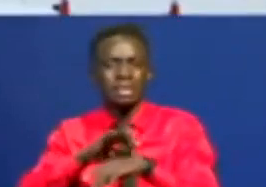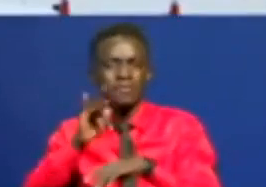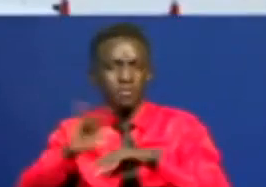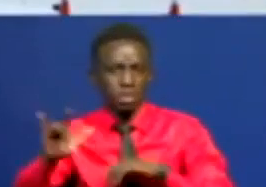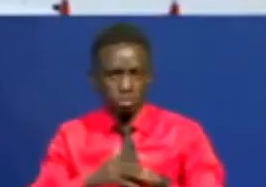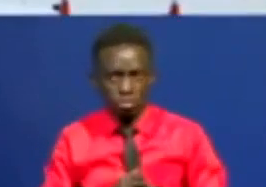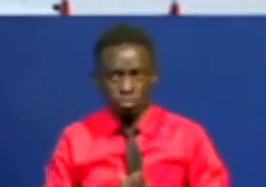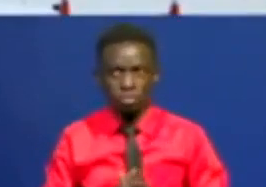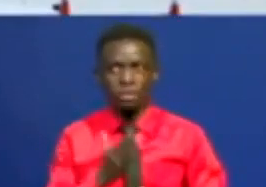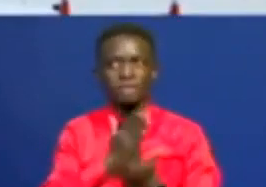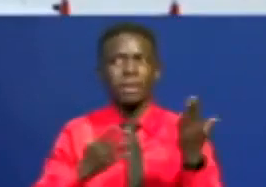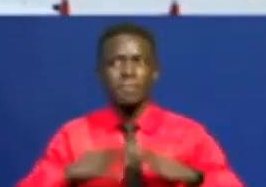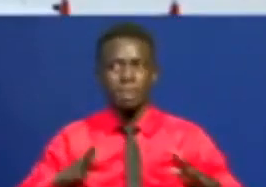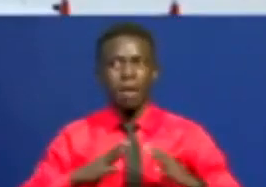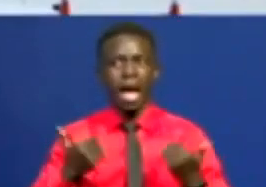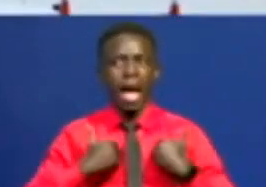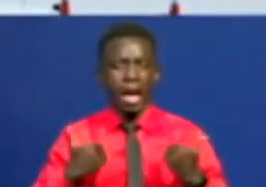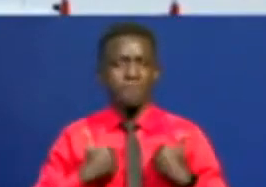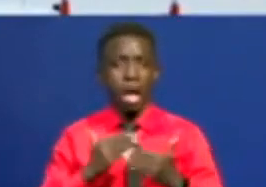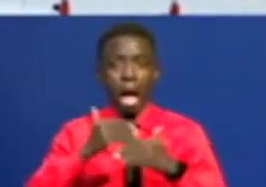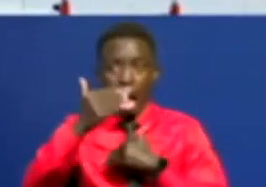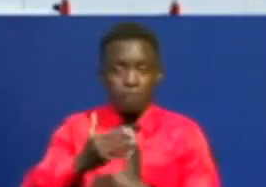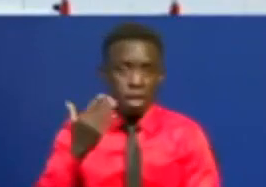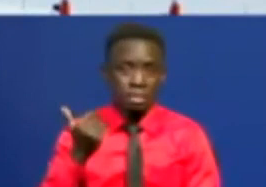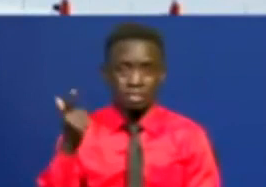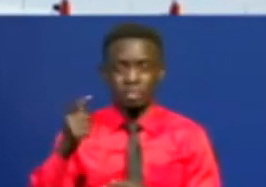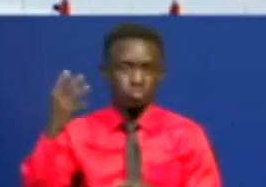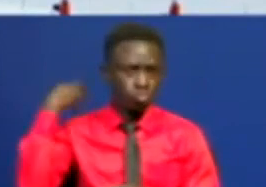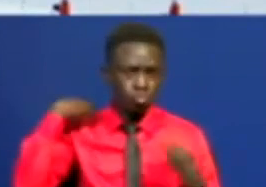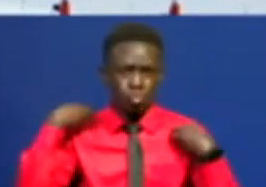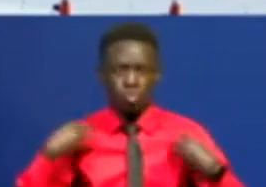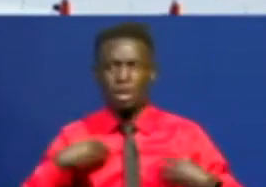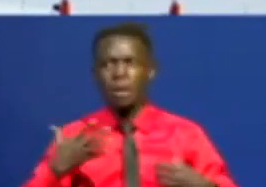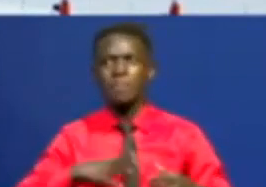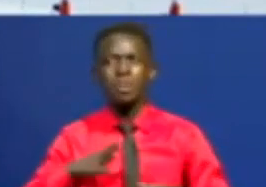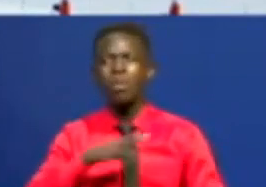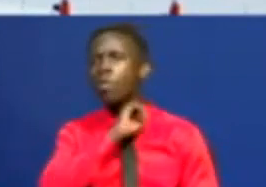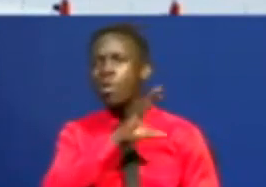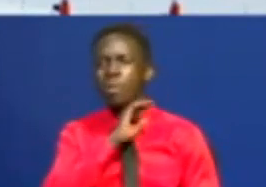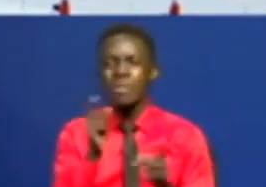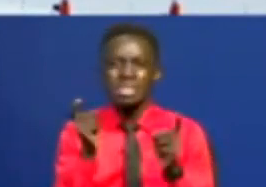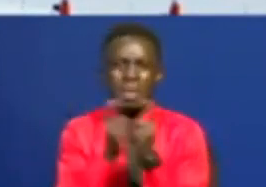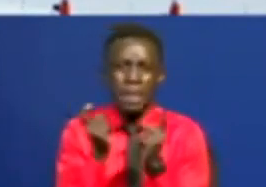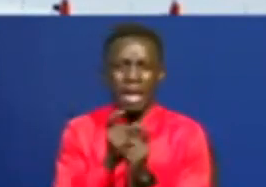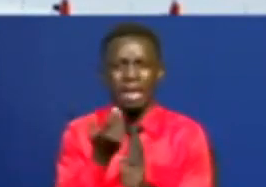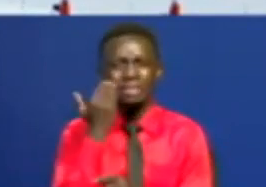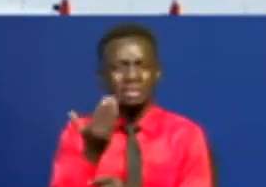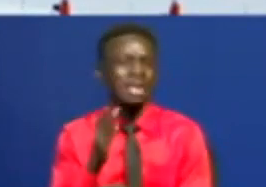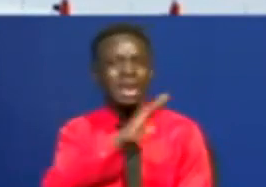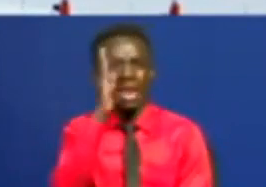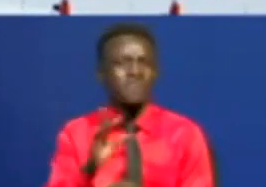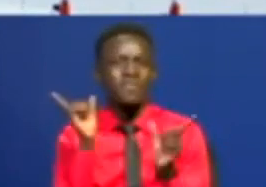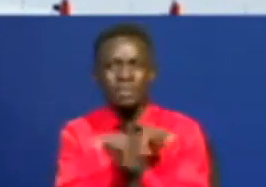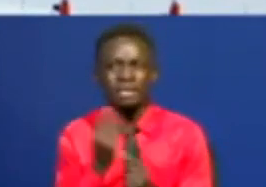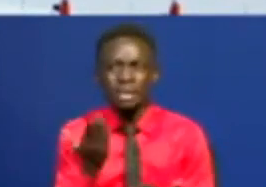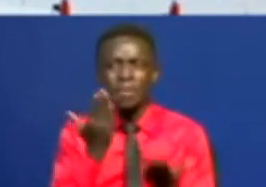Some people have problems with the after hijama as well. I've seen people are complaining about the wound is always there, or maybe the scars never goes out. Maybe they